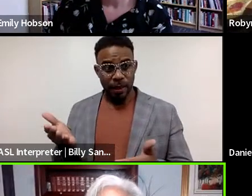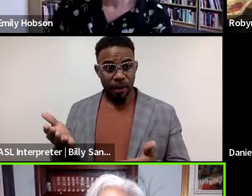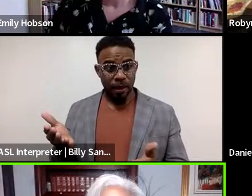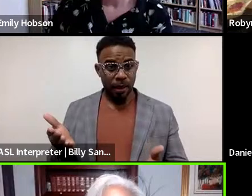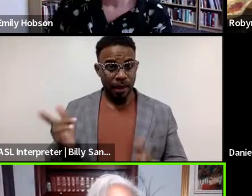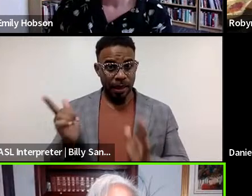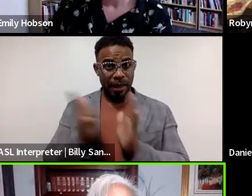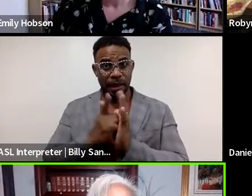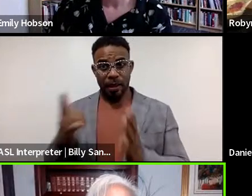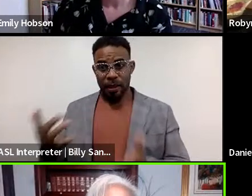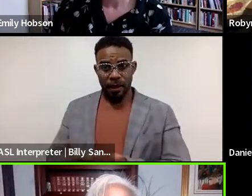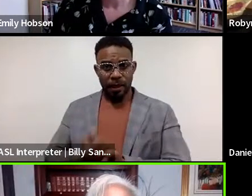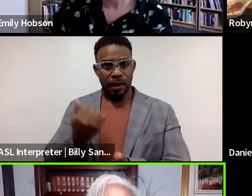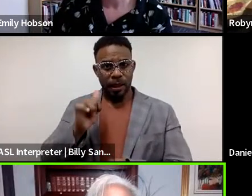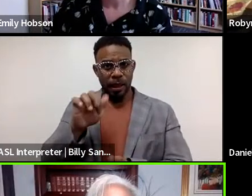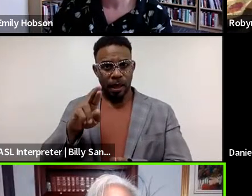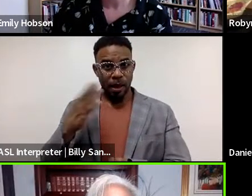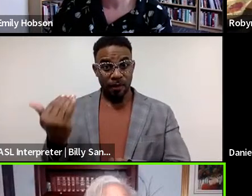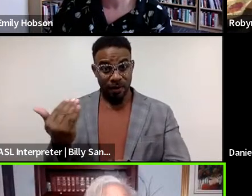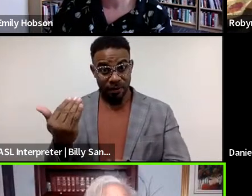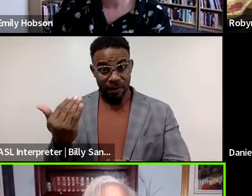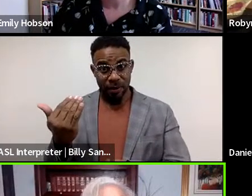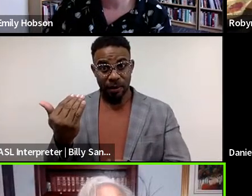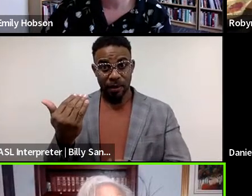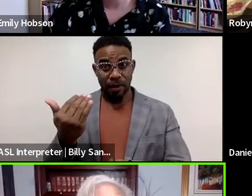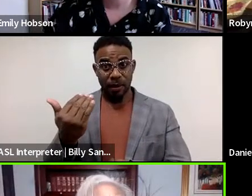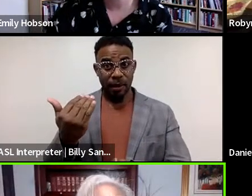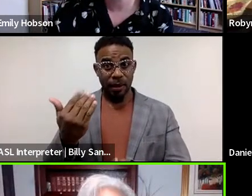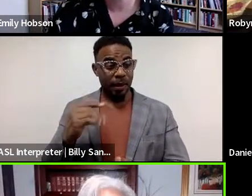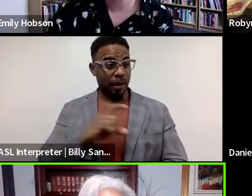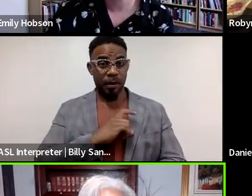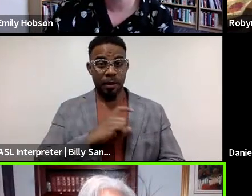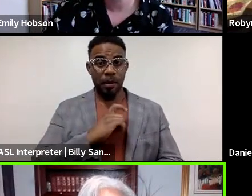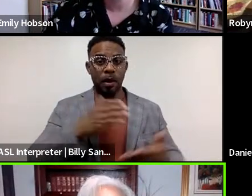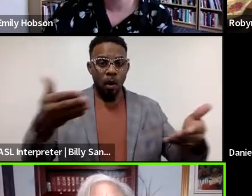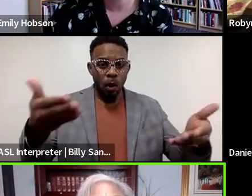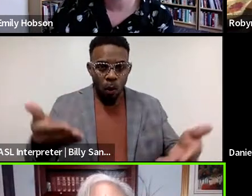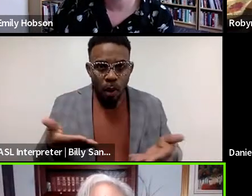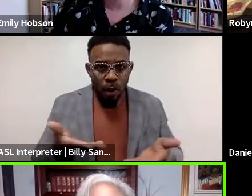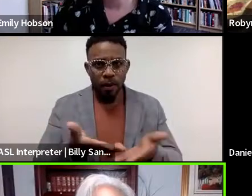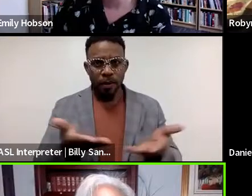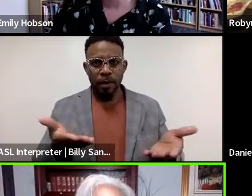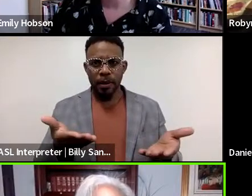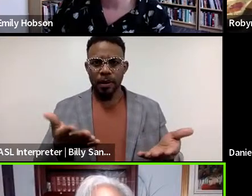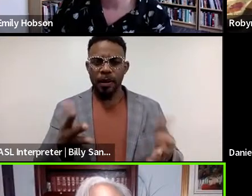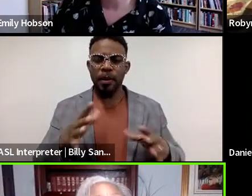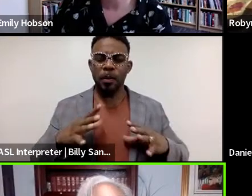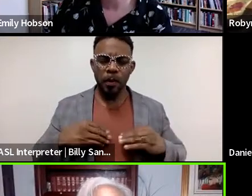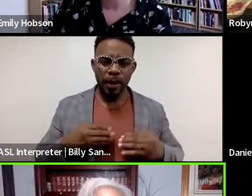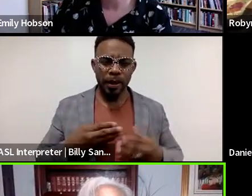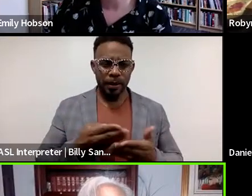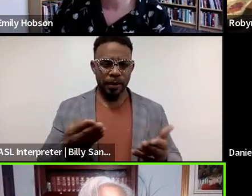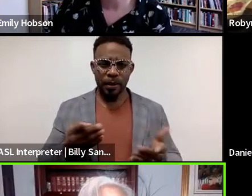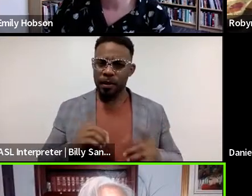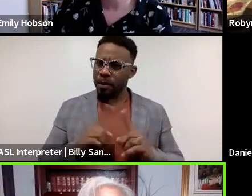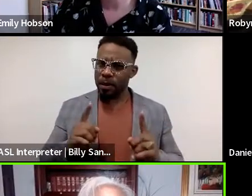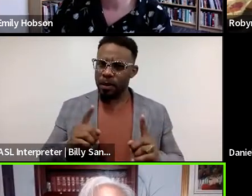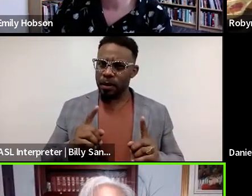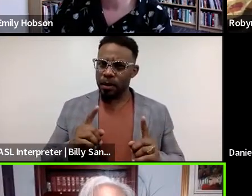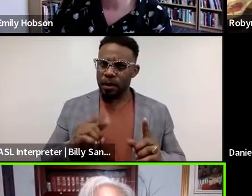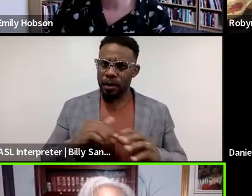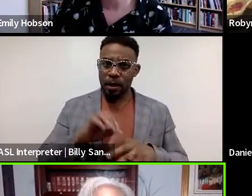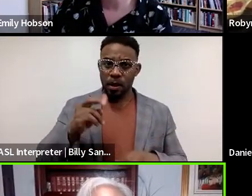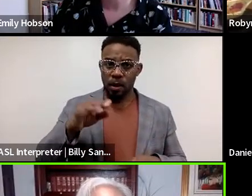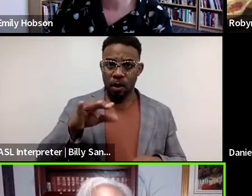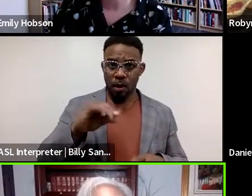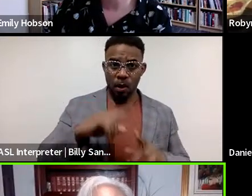an illegally obtained AR-15, and the police welcome him, embrace him. But in